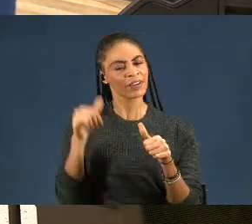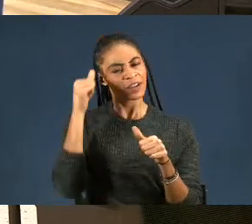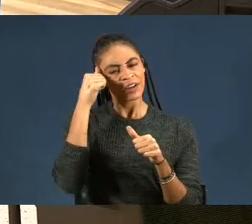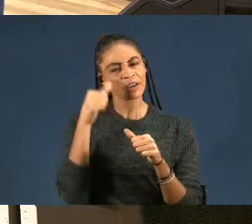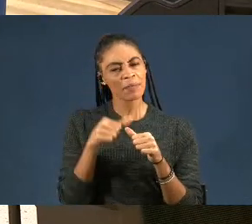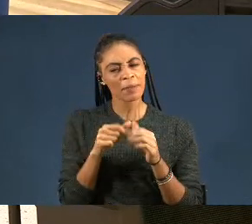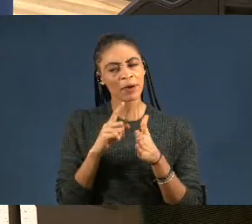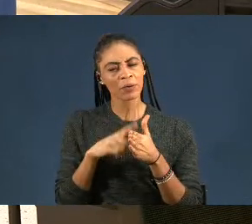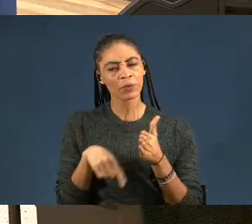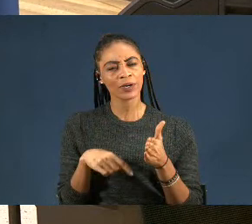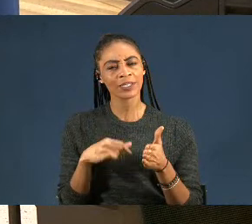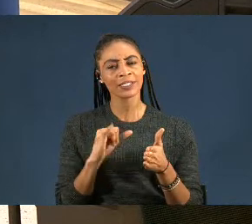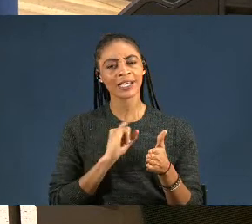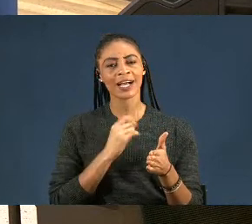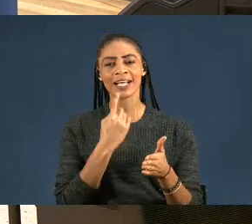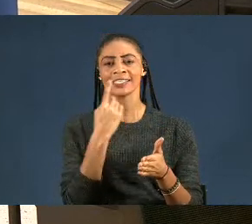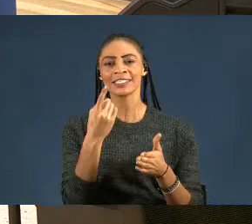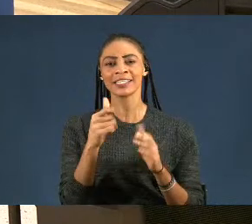love?